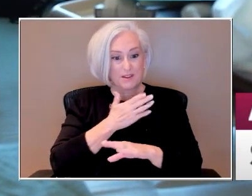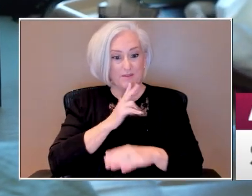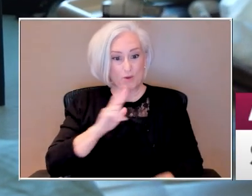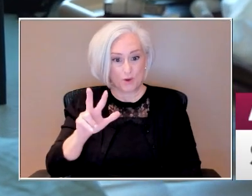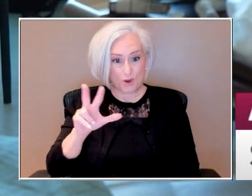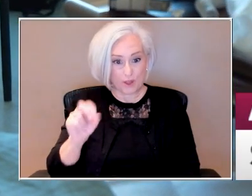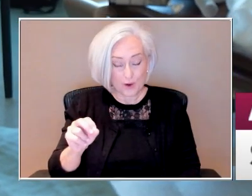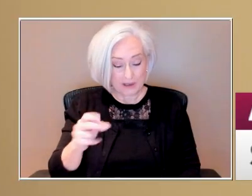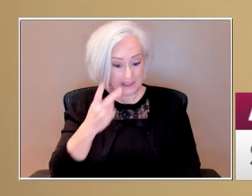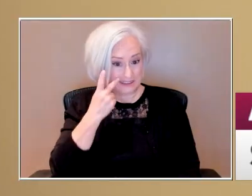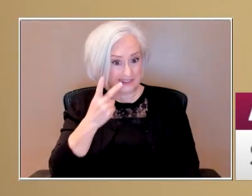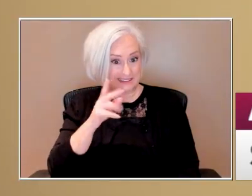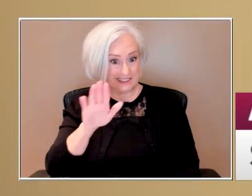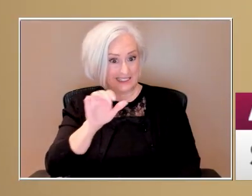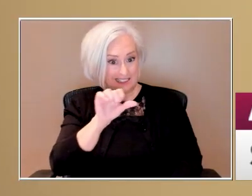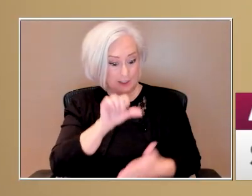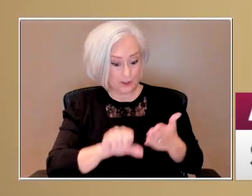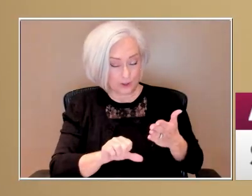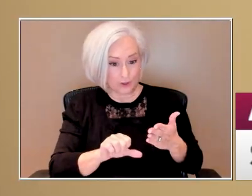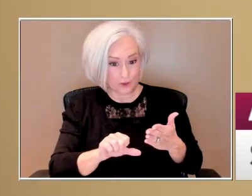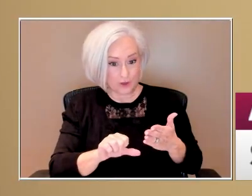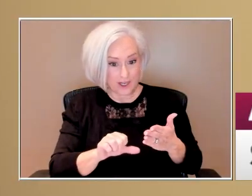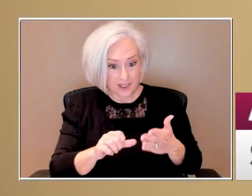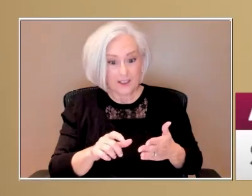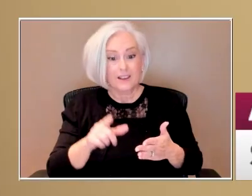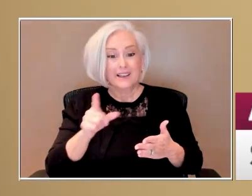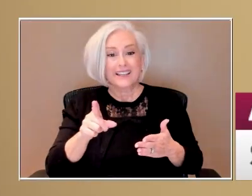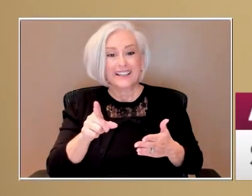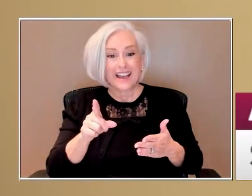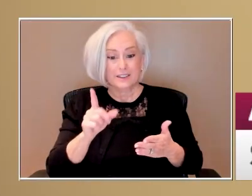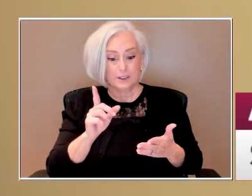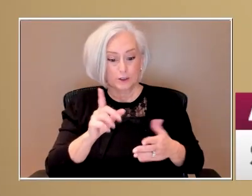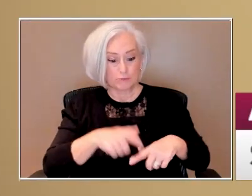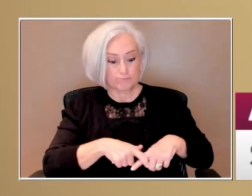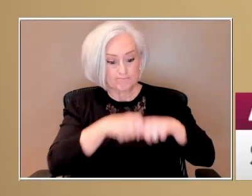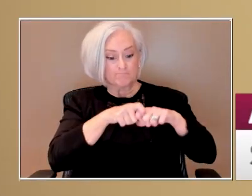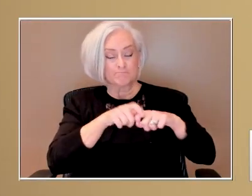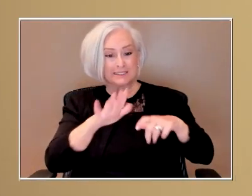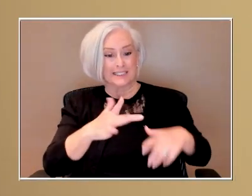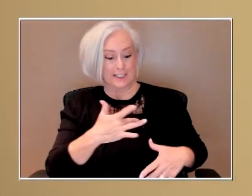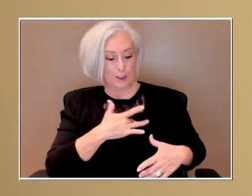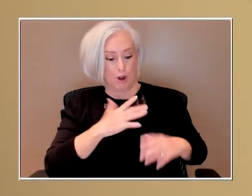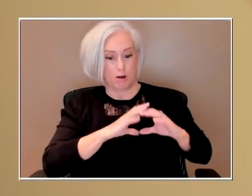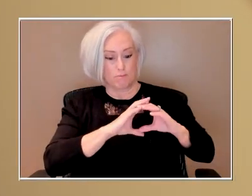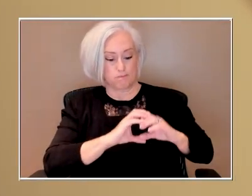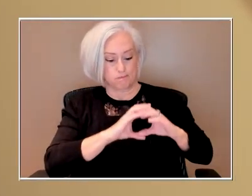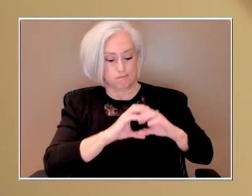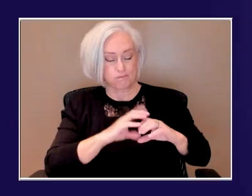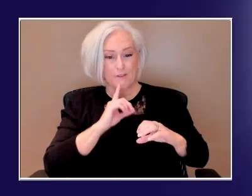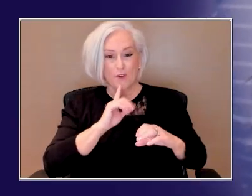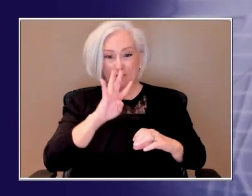him while stopping his heart for 4 hours. That's today on All Things Heart.